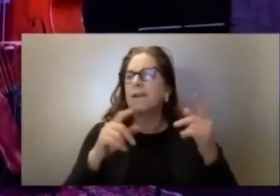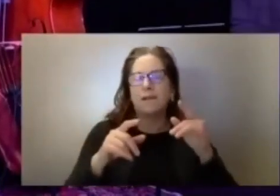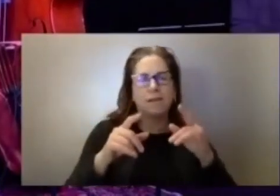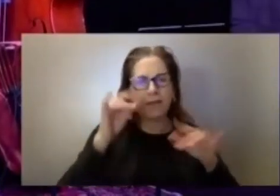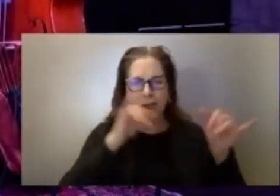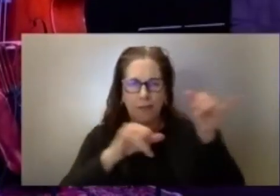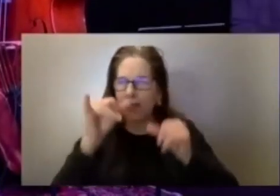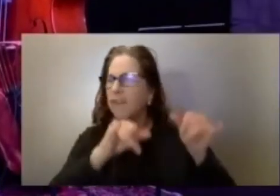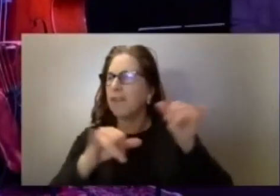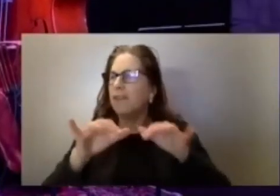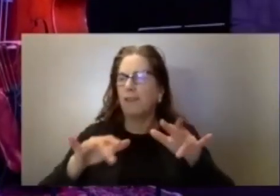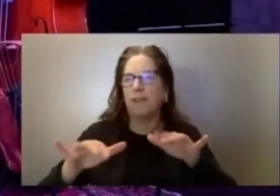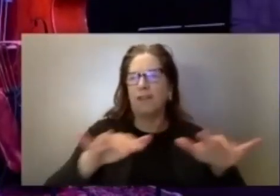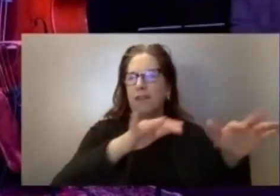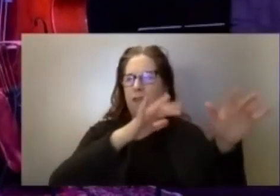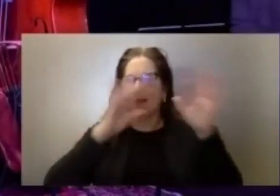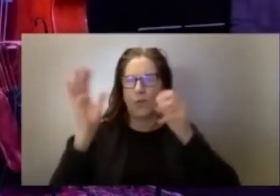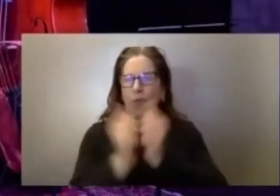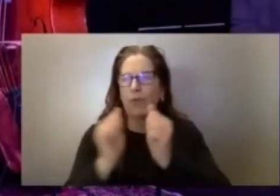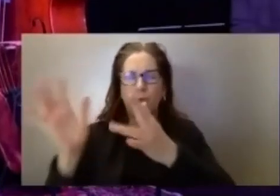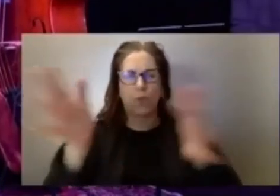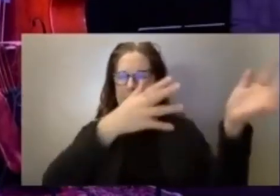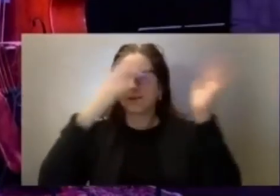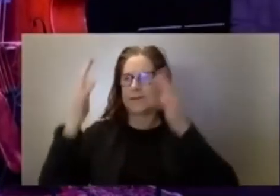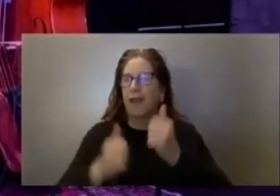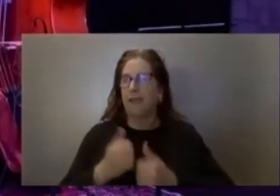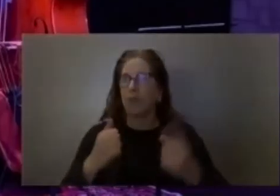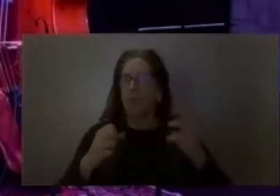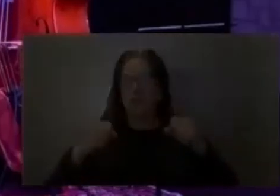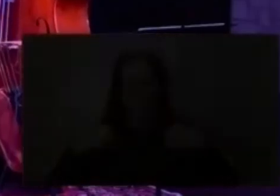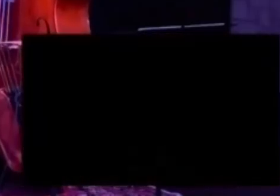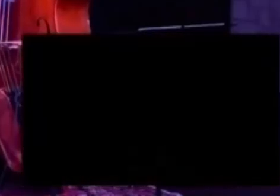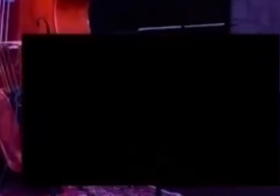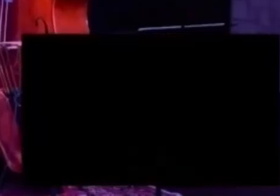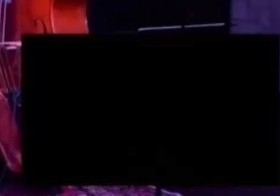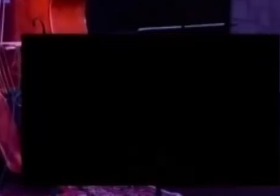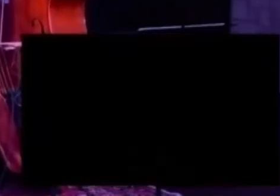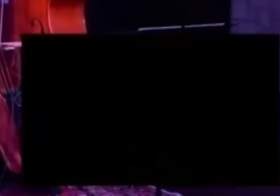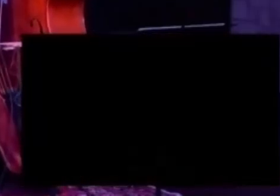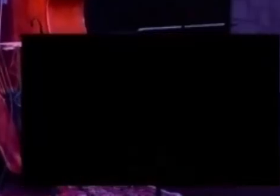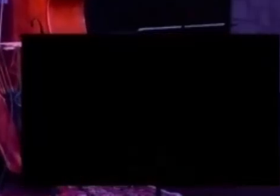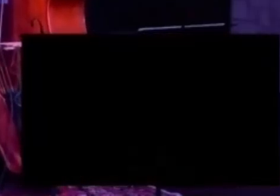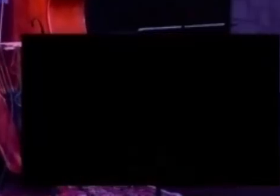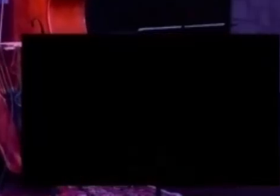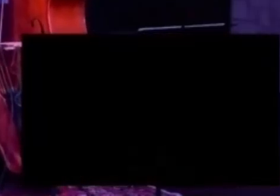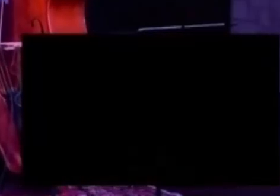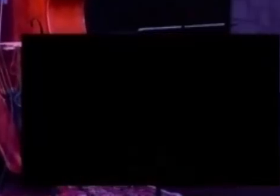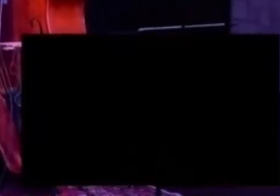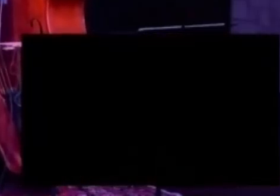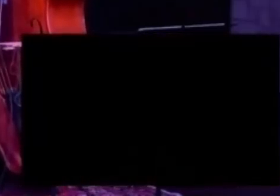was rabbit fooling around with clay and the wind.